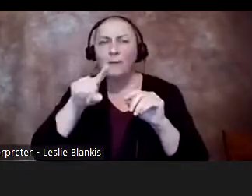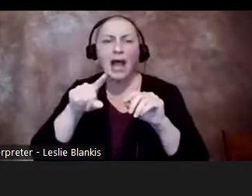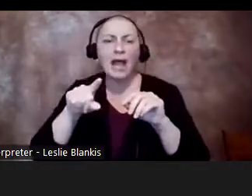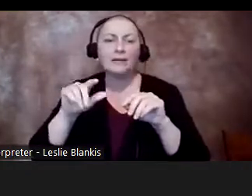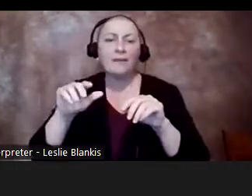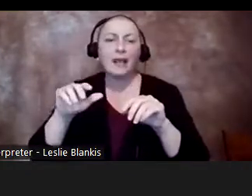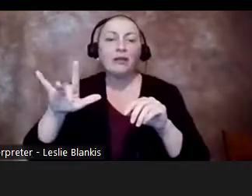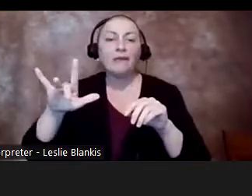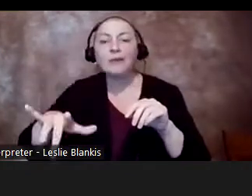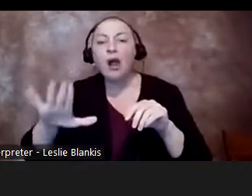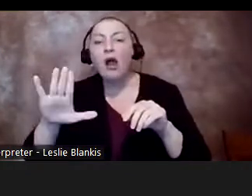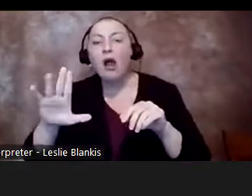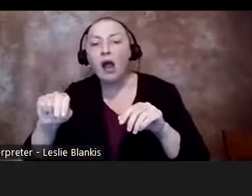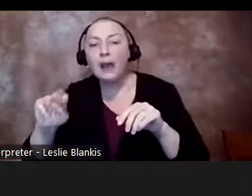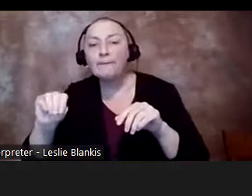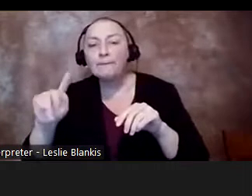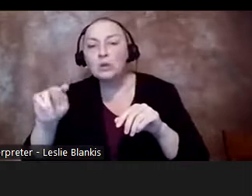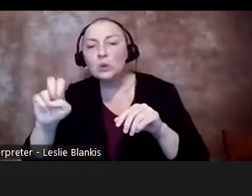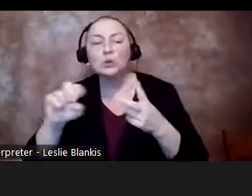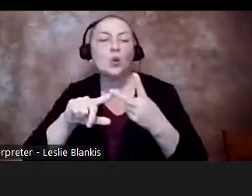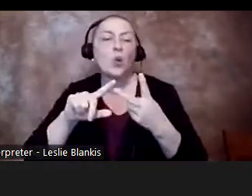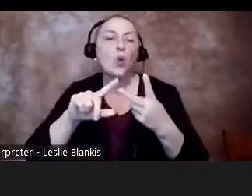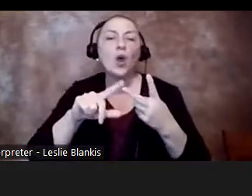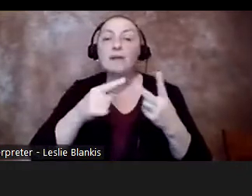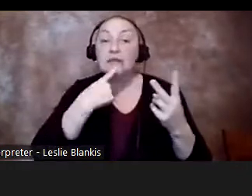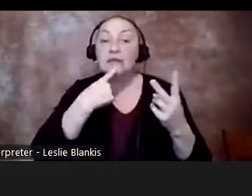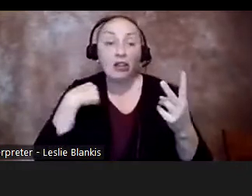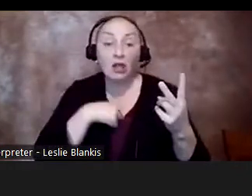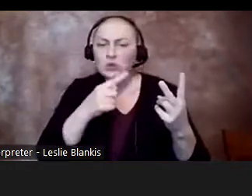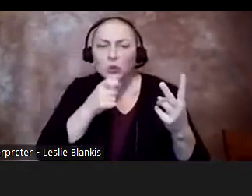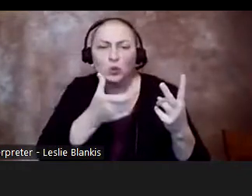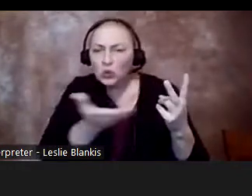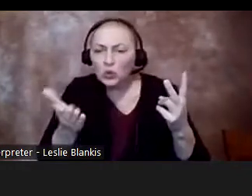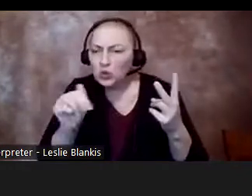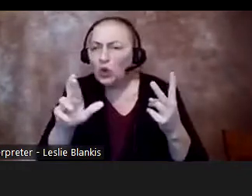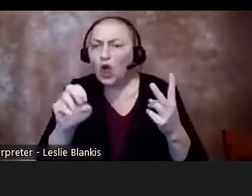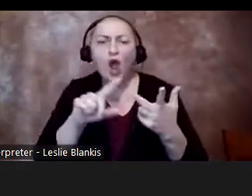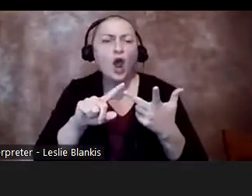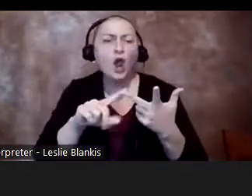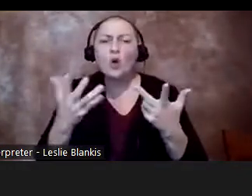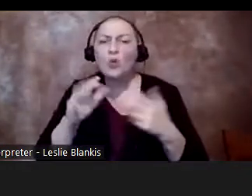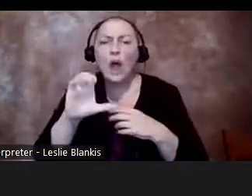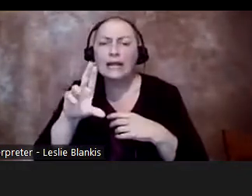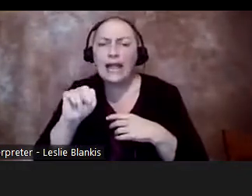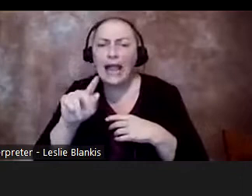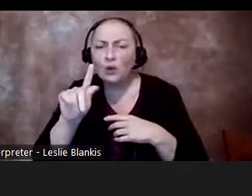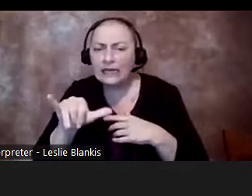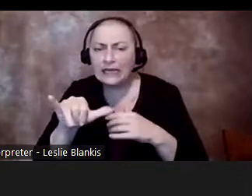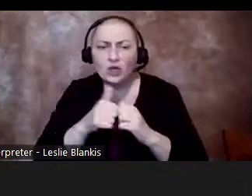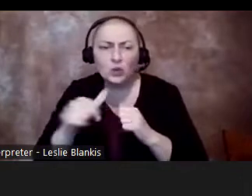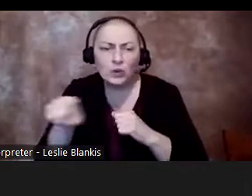either unmuting and then telling us who you are, what county you're with, and then